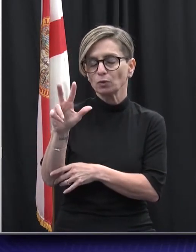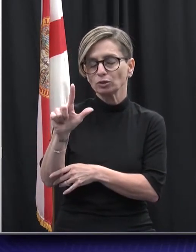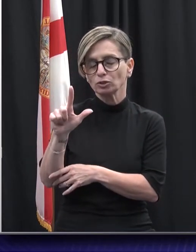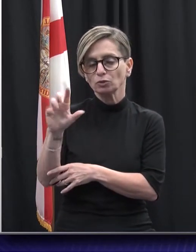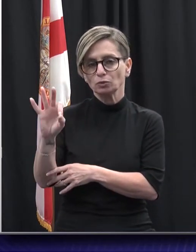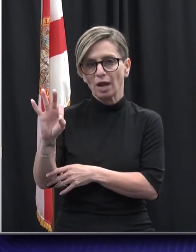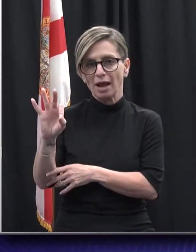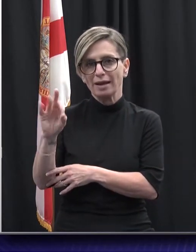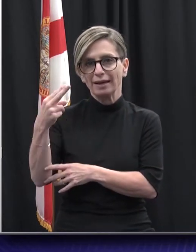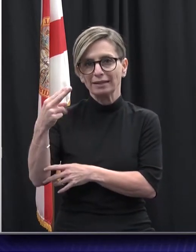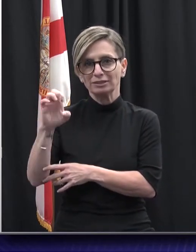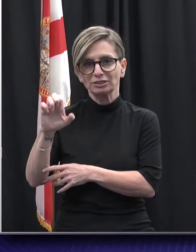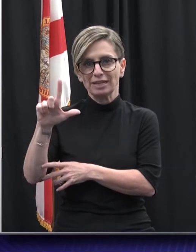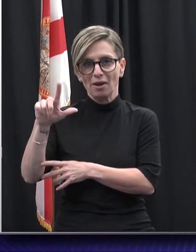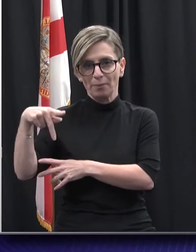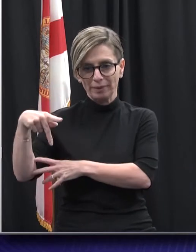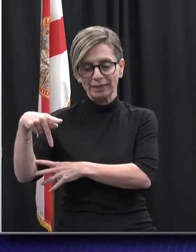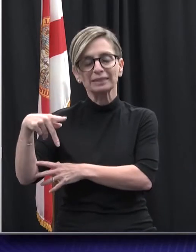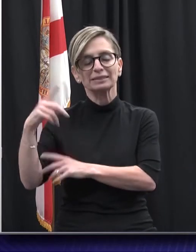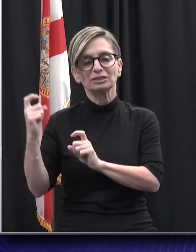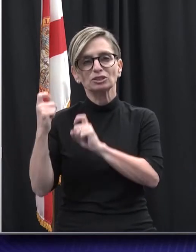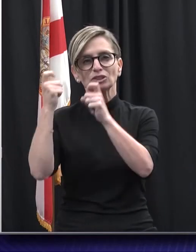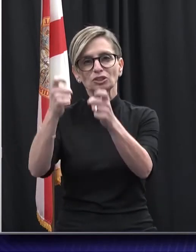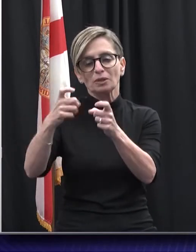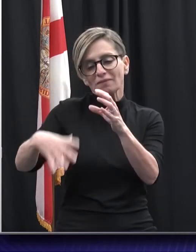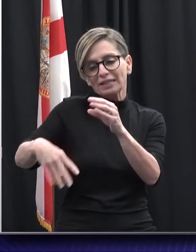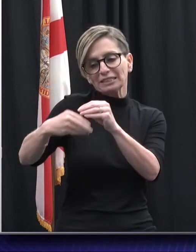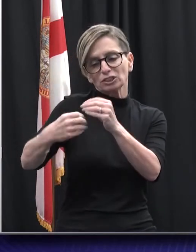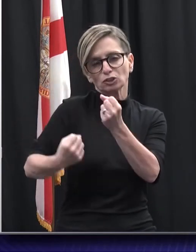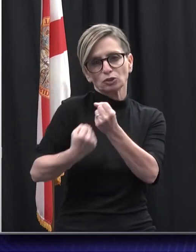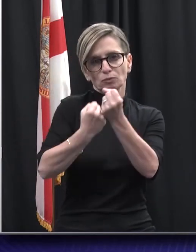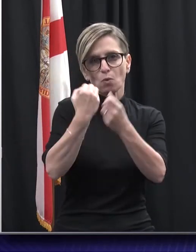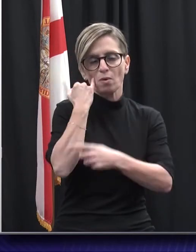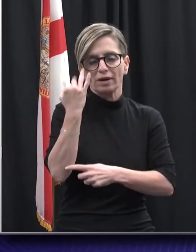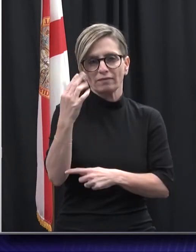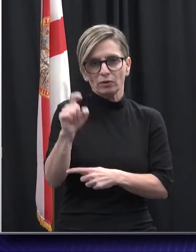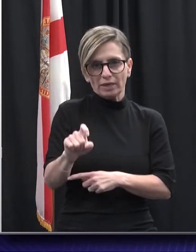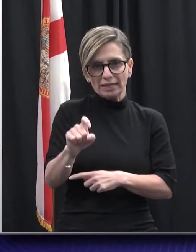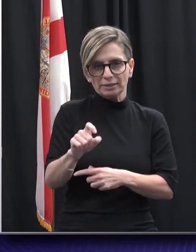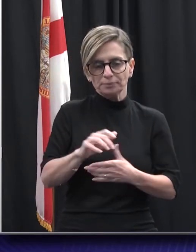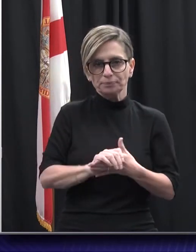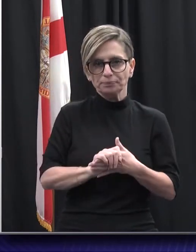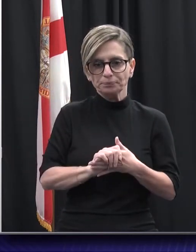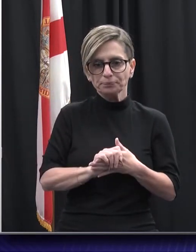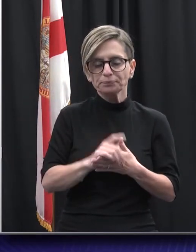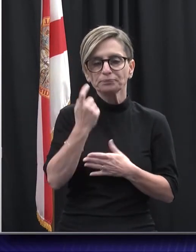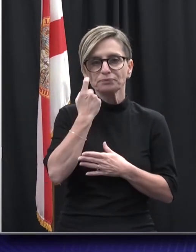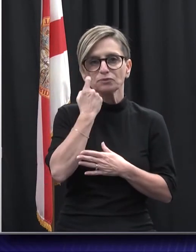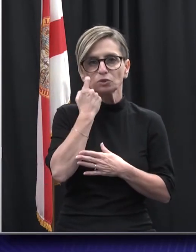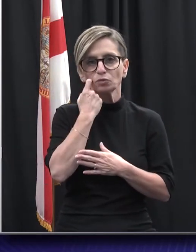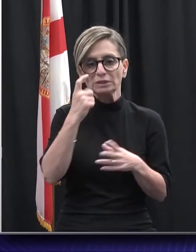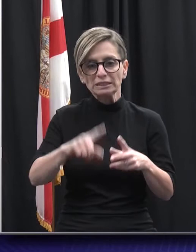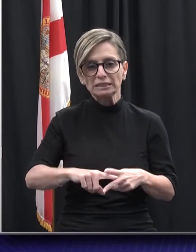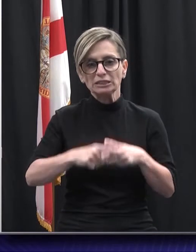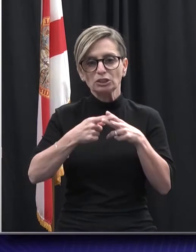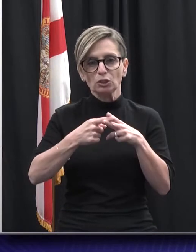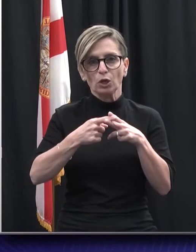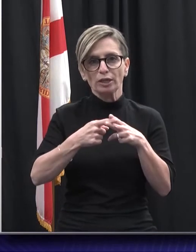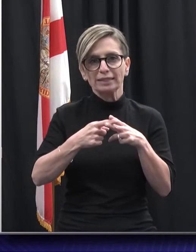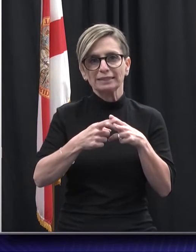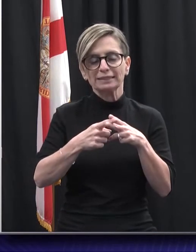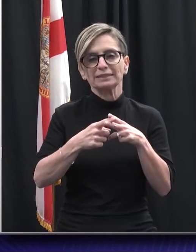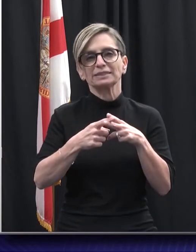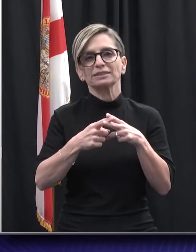772-429-HELP, to provide some additional support should our families need it. We recently launched a distance learning